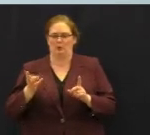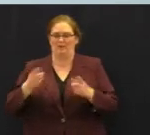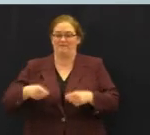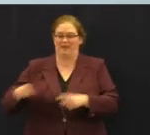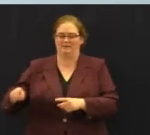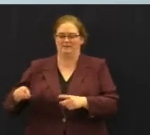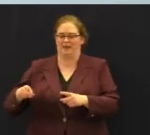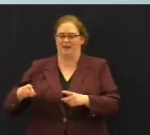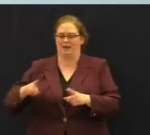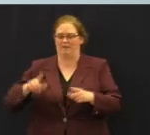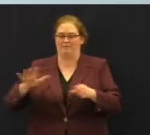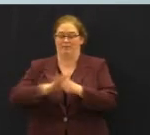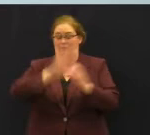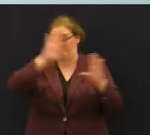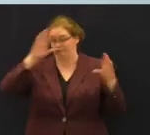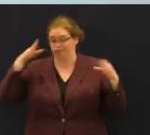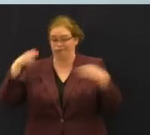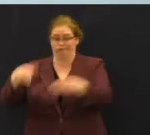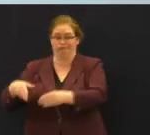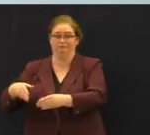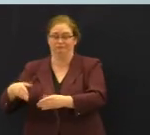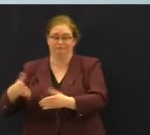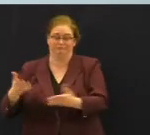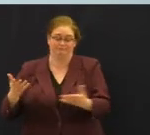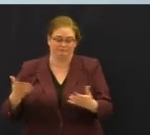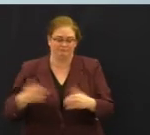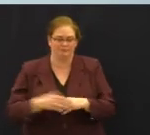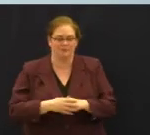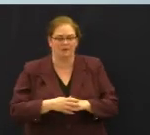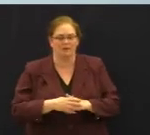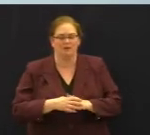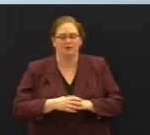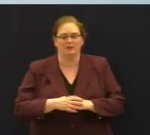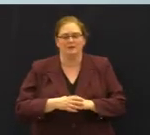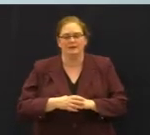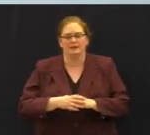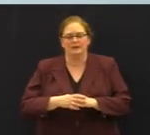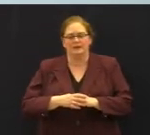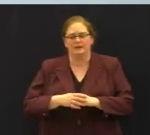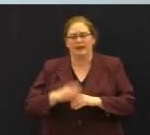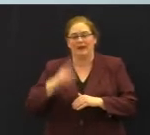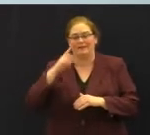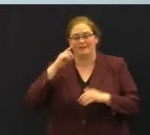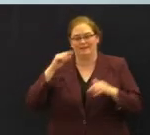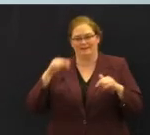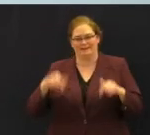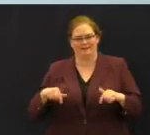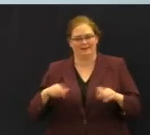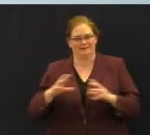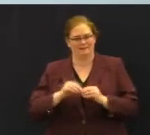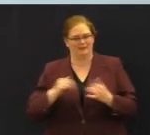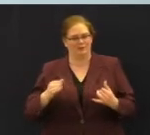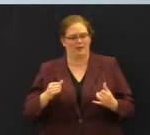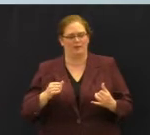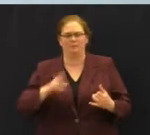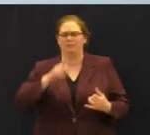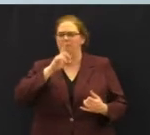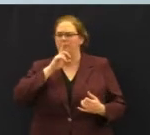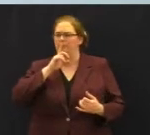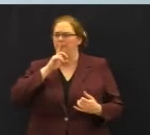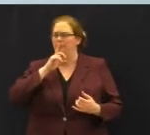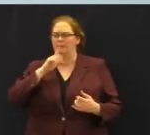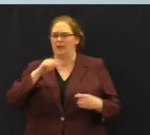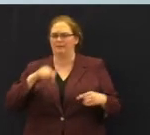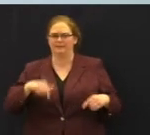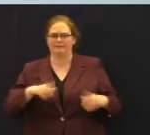to, the news and what's on the front page. I think this meeting today, not that it's tremendously different from some of